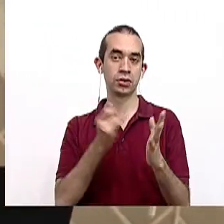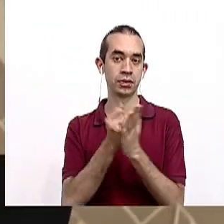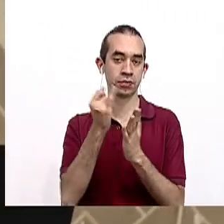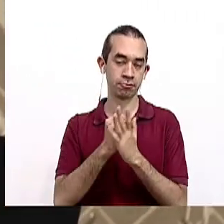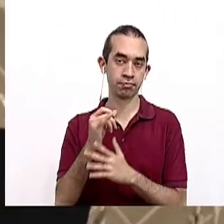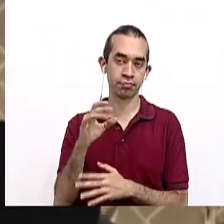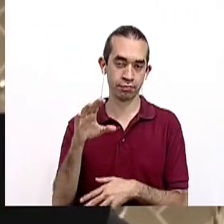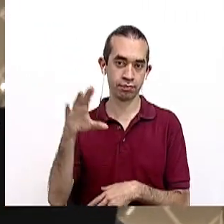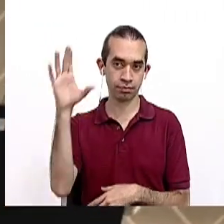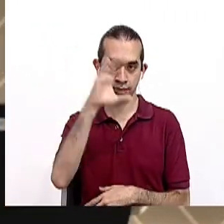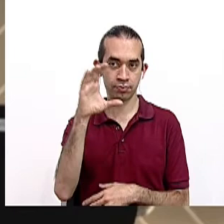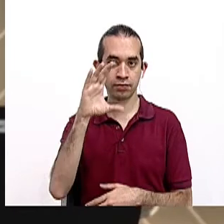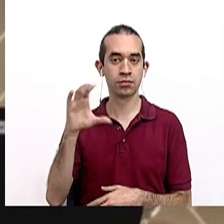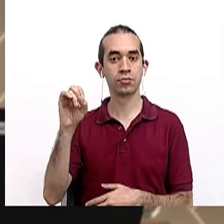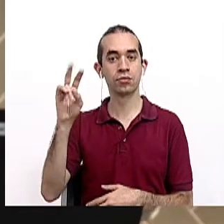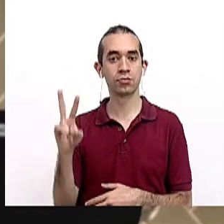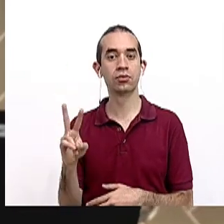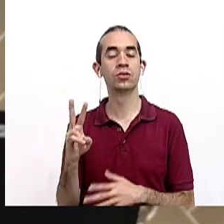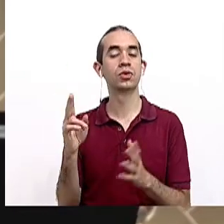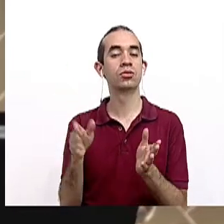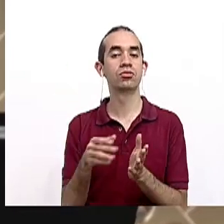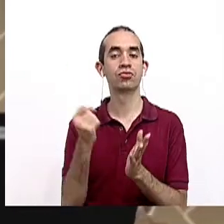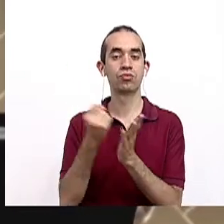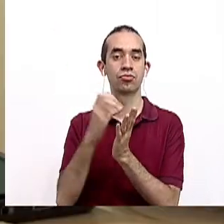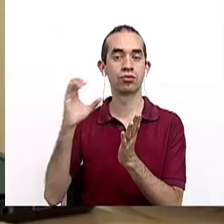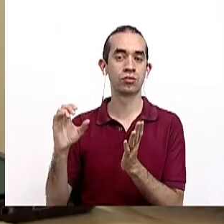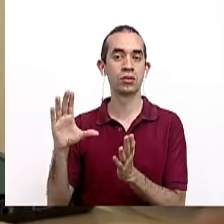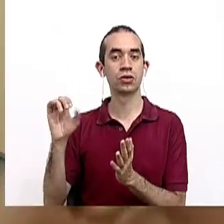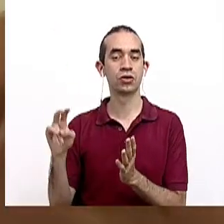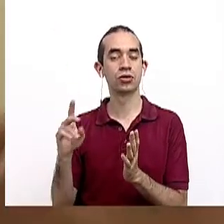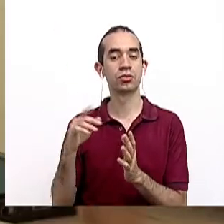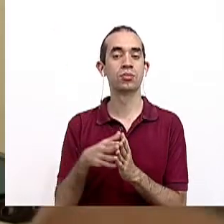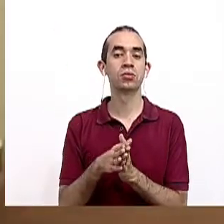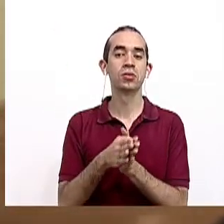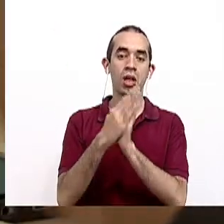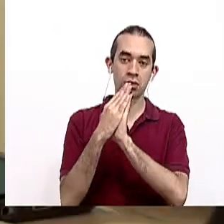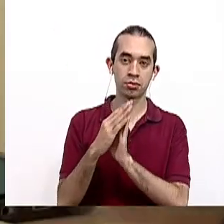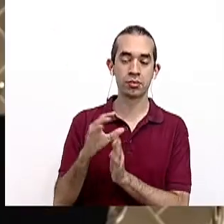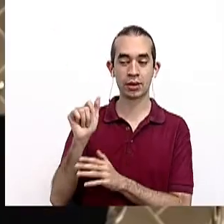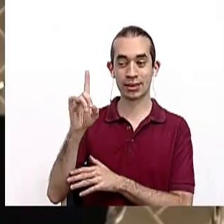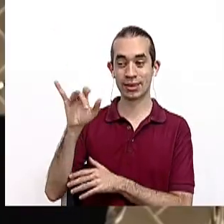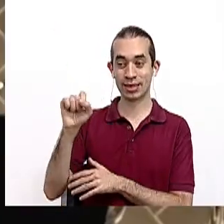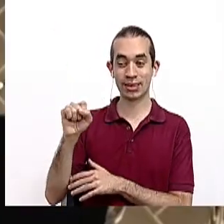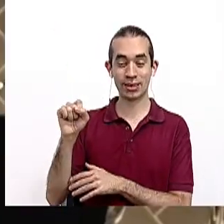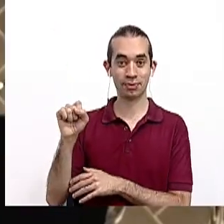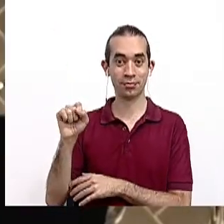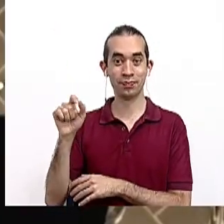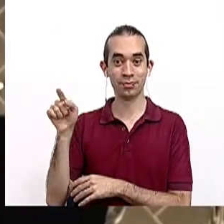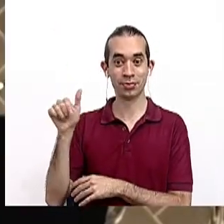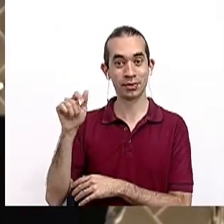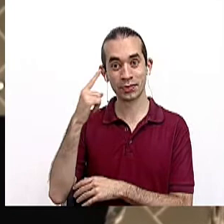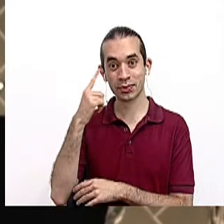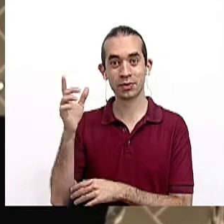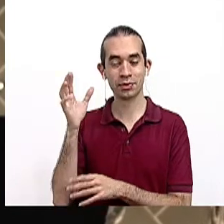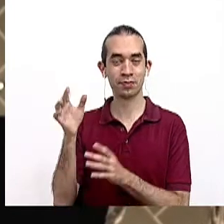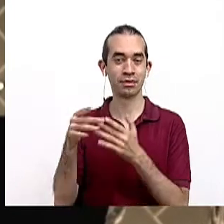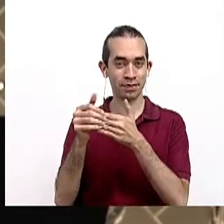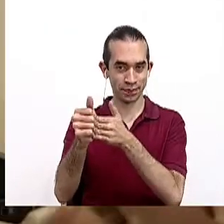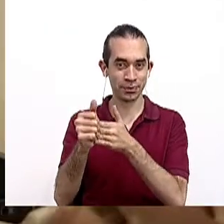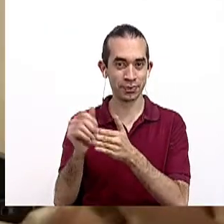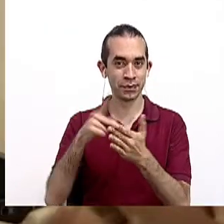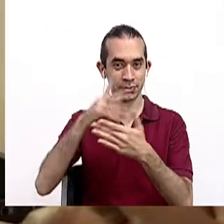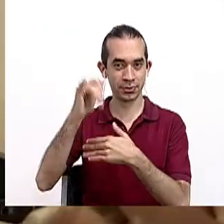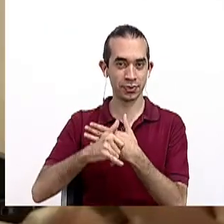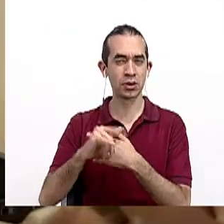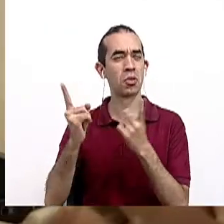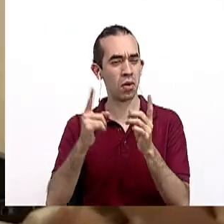carbon footprints of sandwiches, and Adisa Adzapagic is one of the authors. Adisa, what are the sandwiches we should avoid? Well,